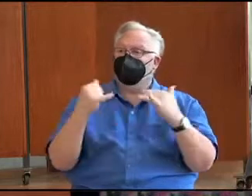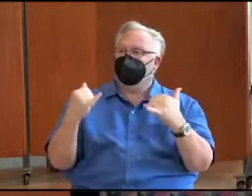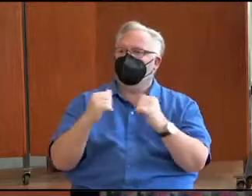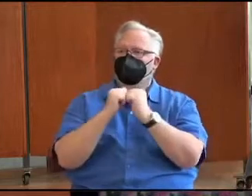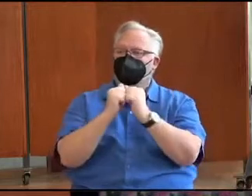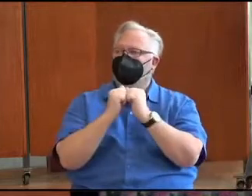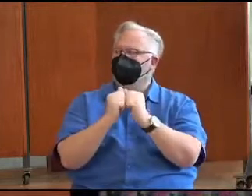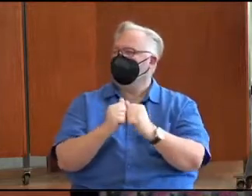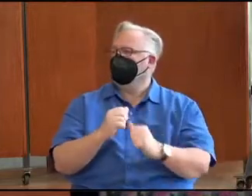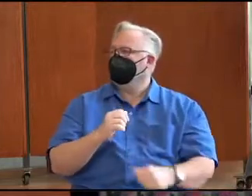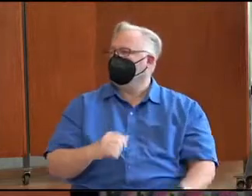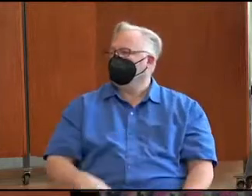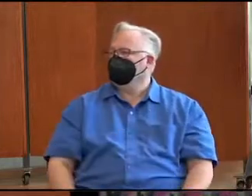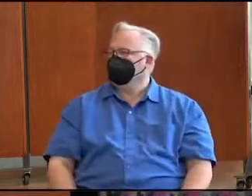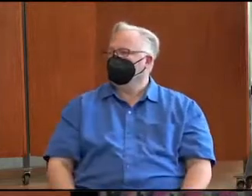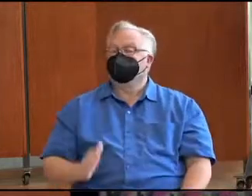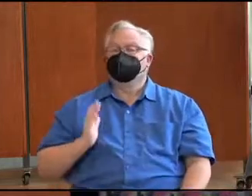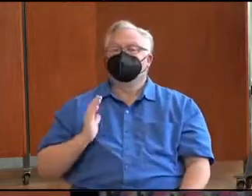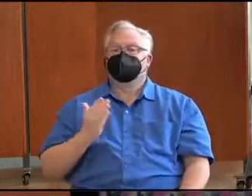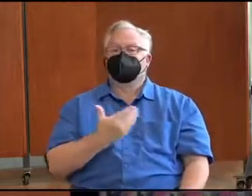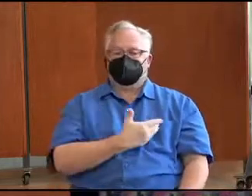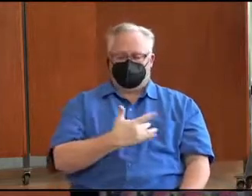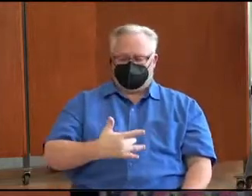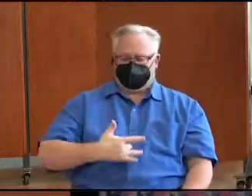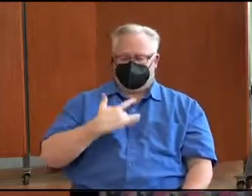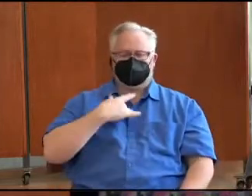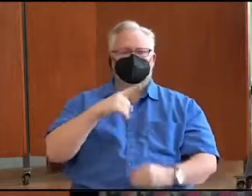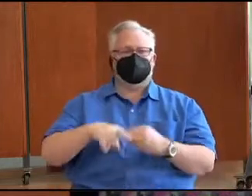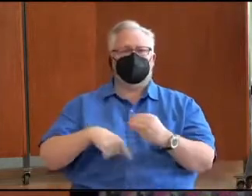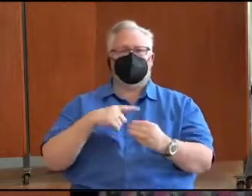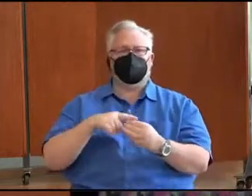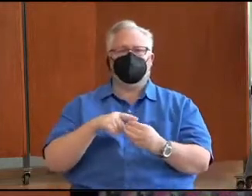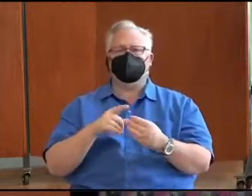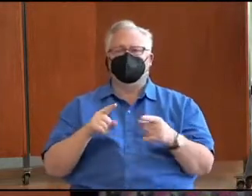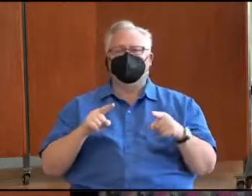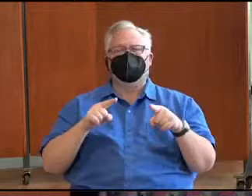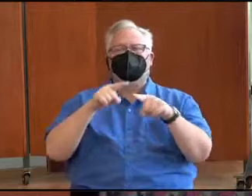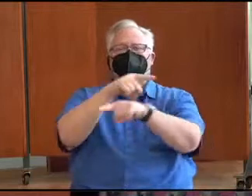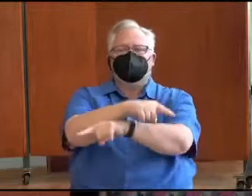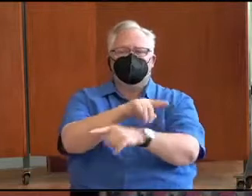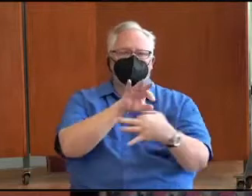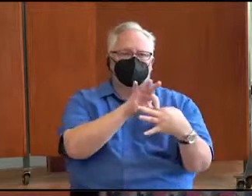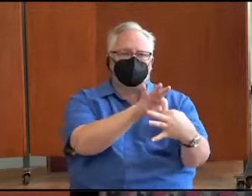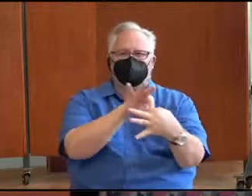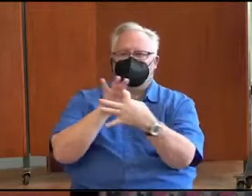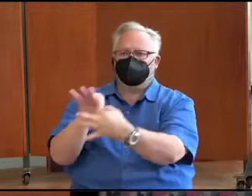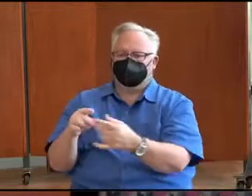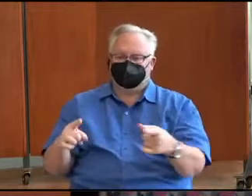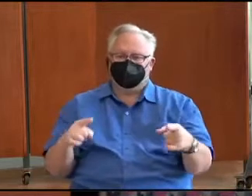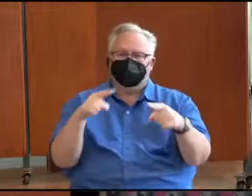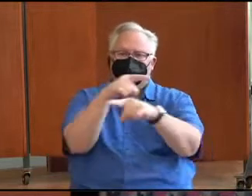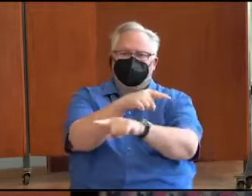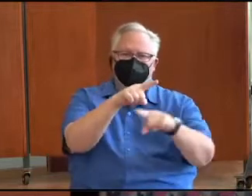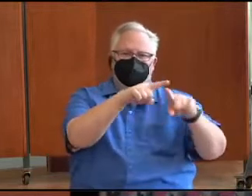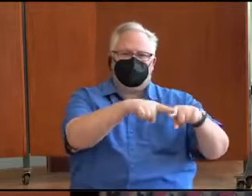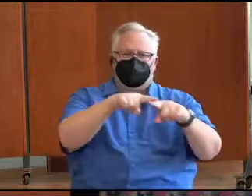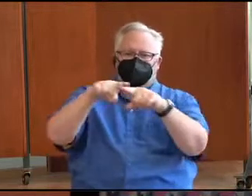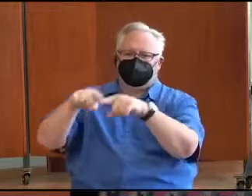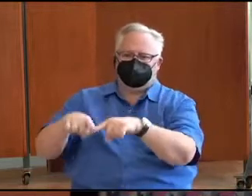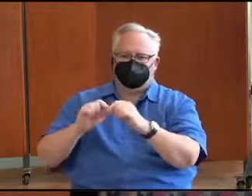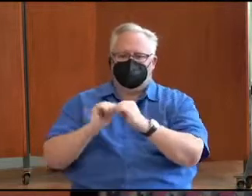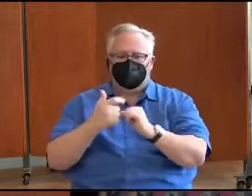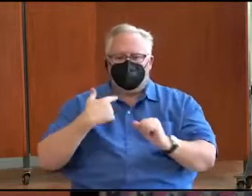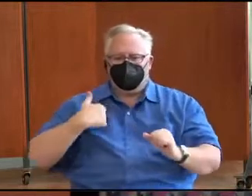together. And that our sense of interconnection, interdependence, the ways we